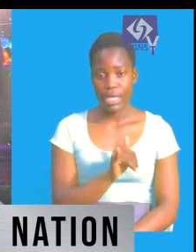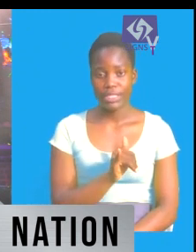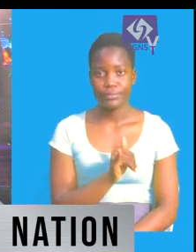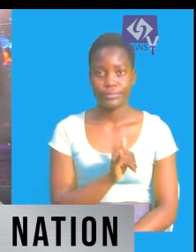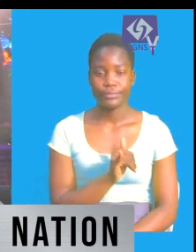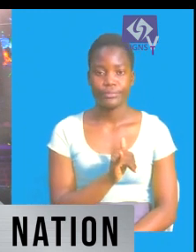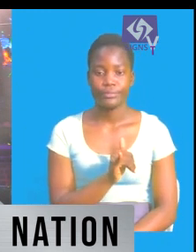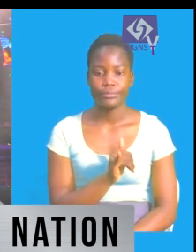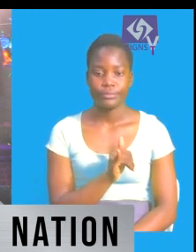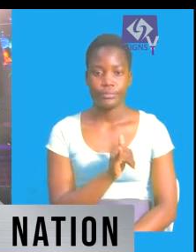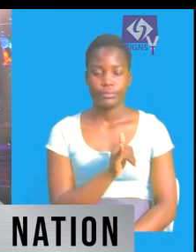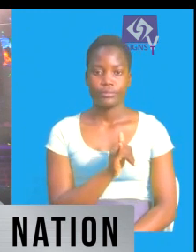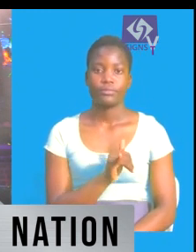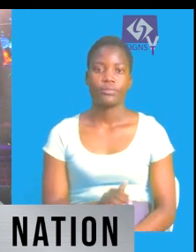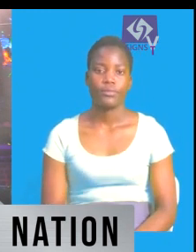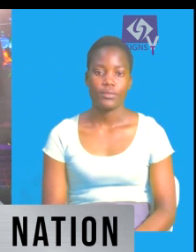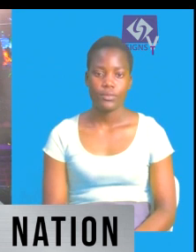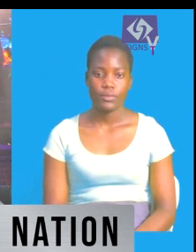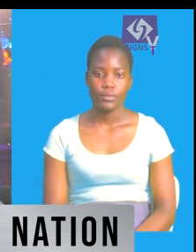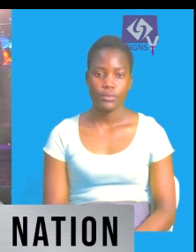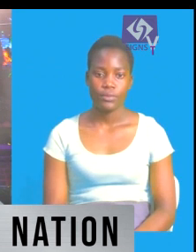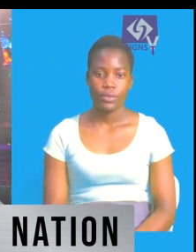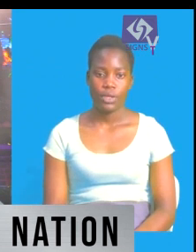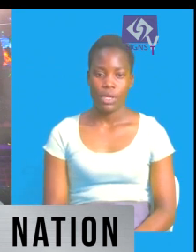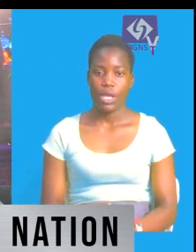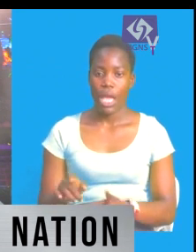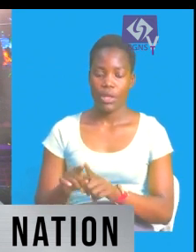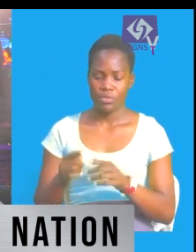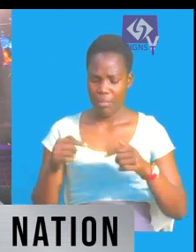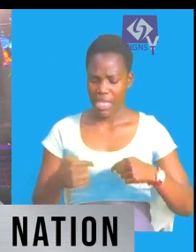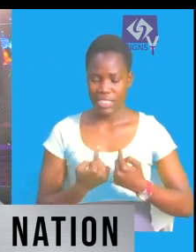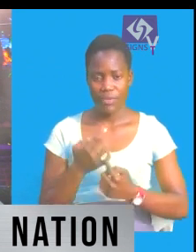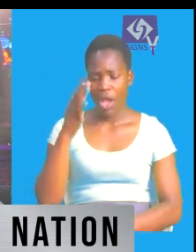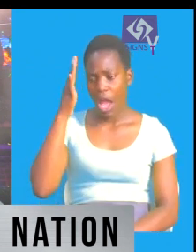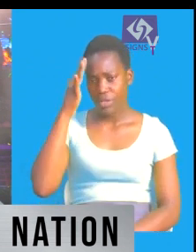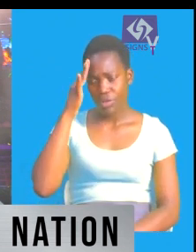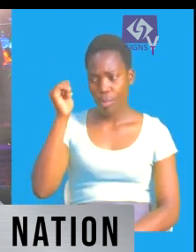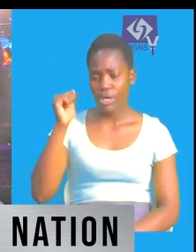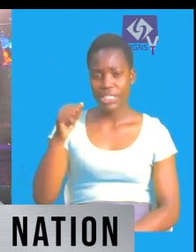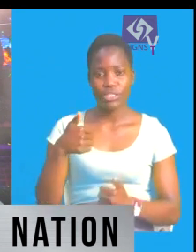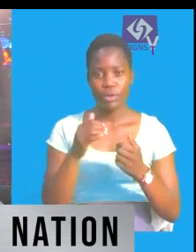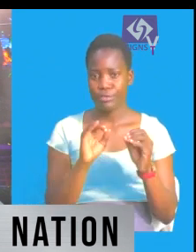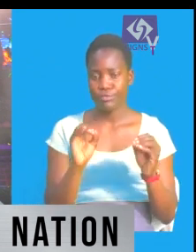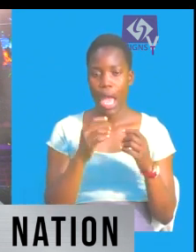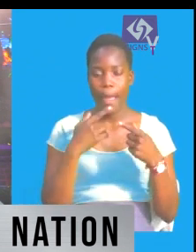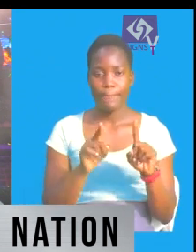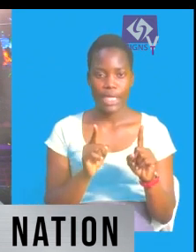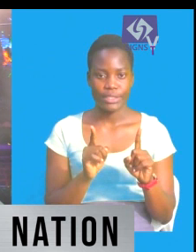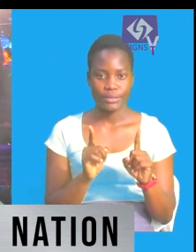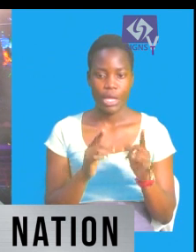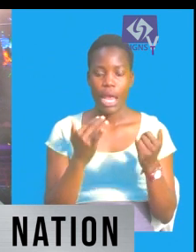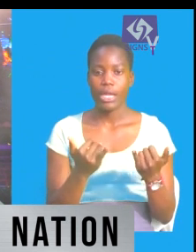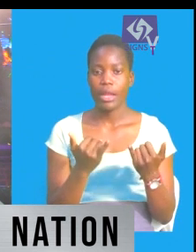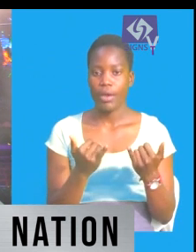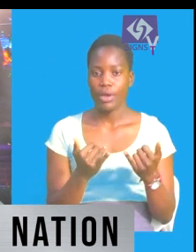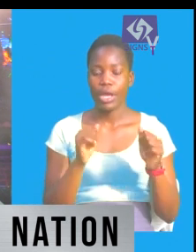purpose. Okay. Having been very green in politics back then. Okay. But